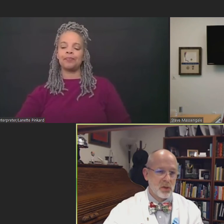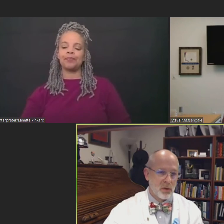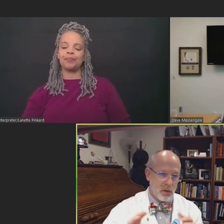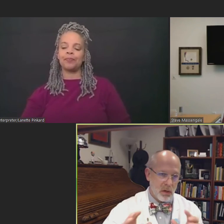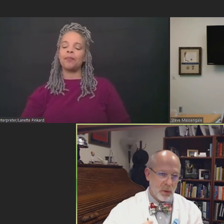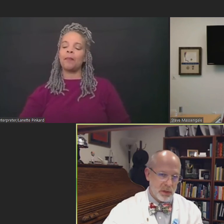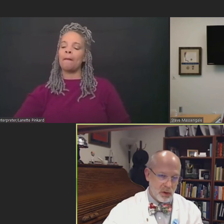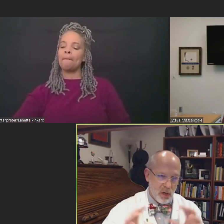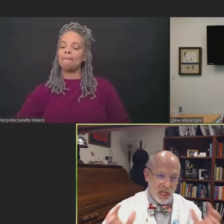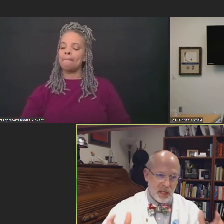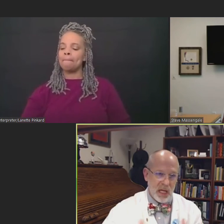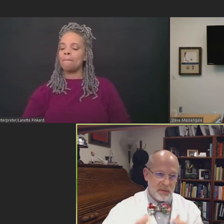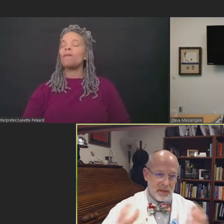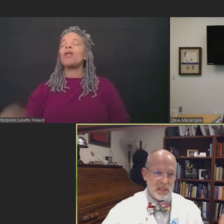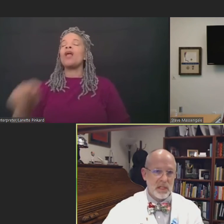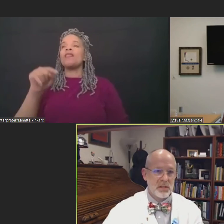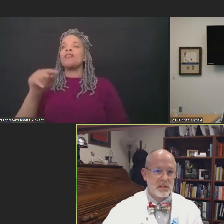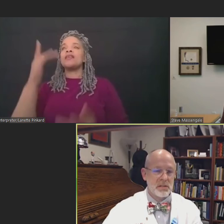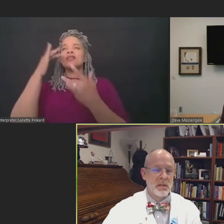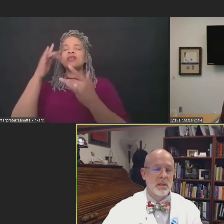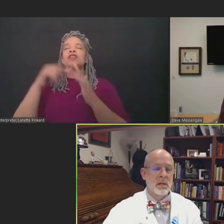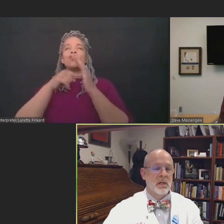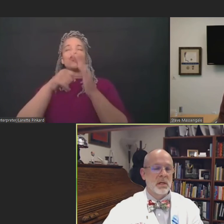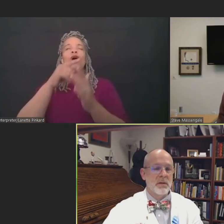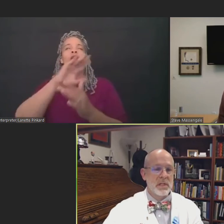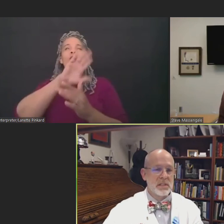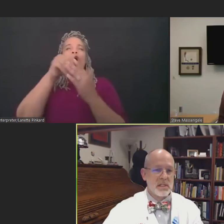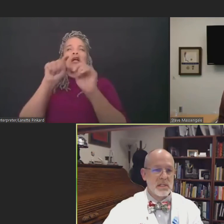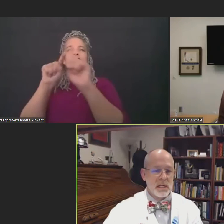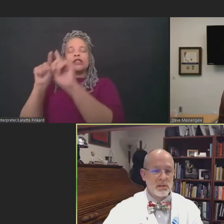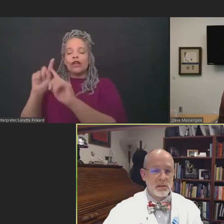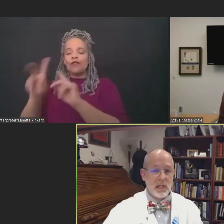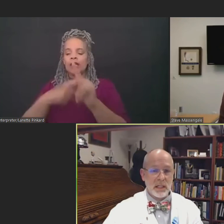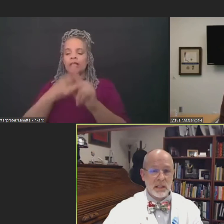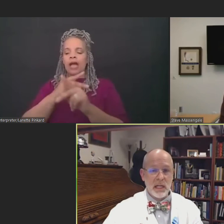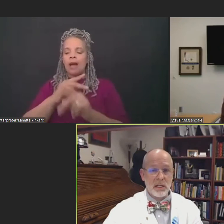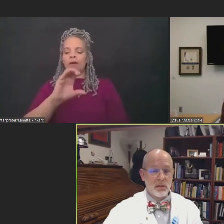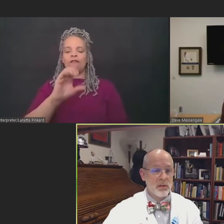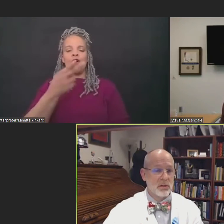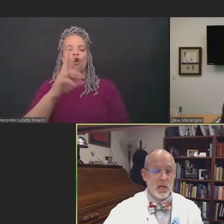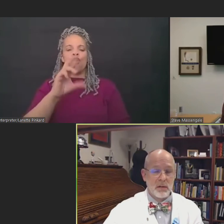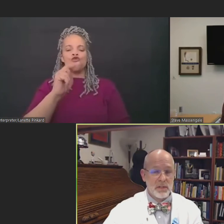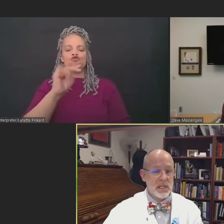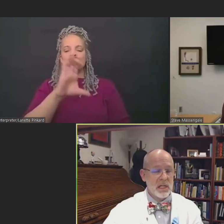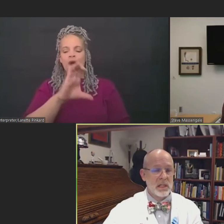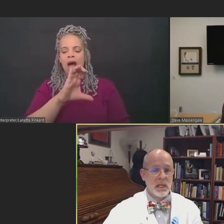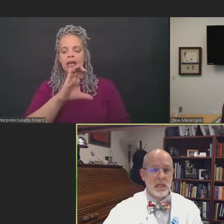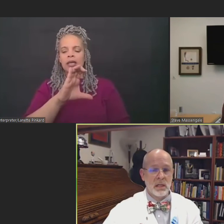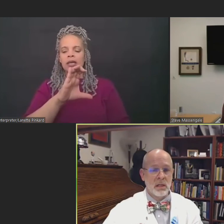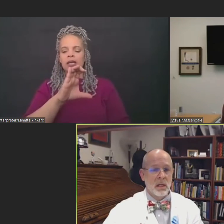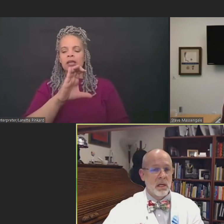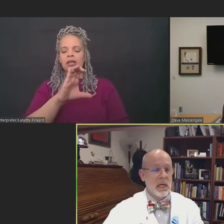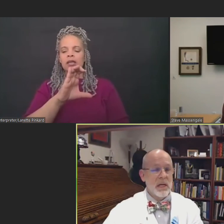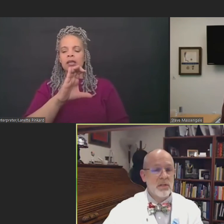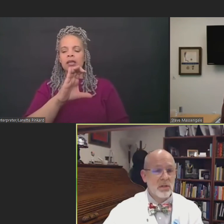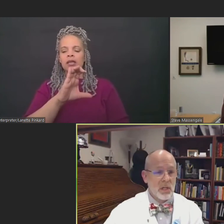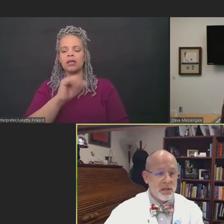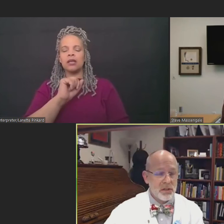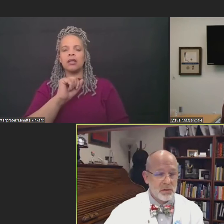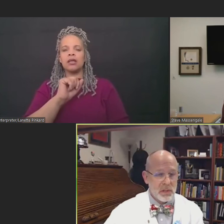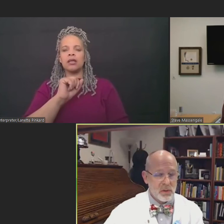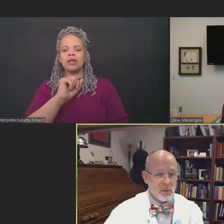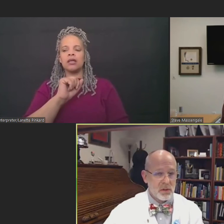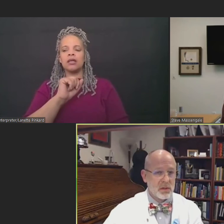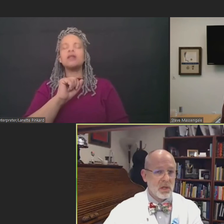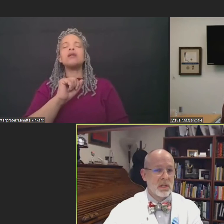what the chronic manifestations of this disease look like. And they include chronic fatigue and even